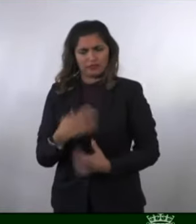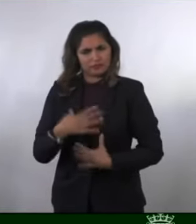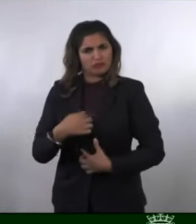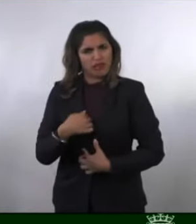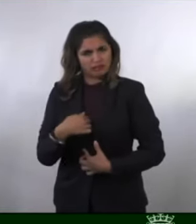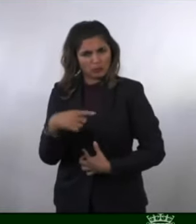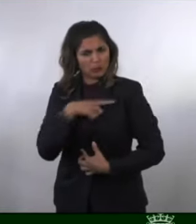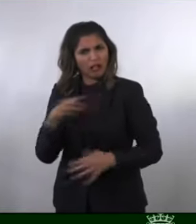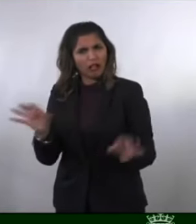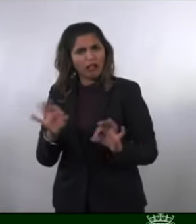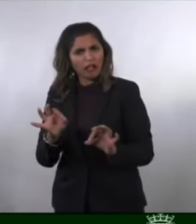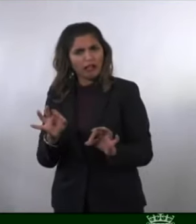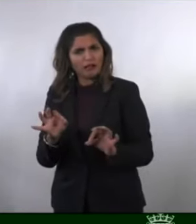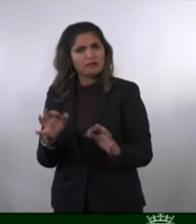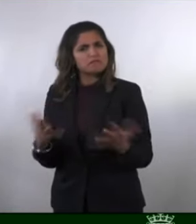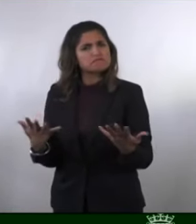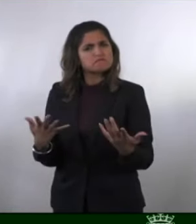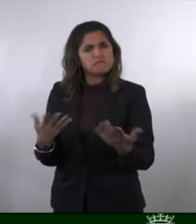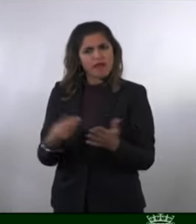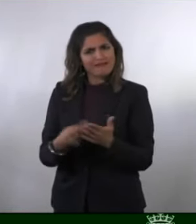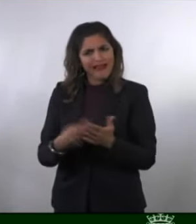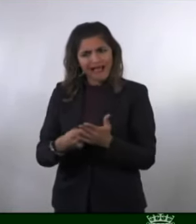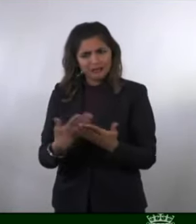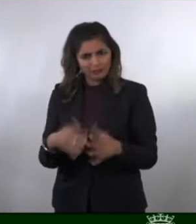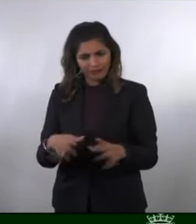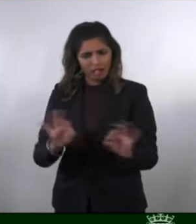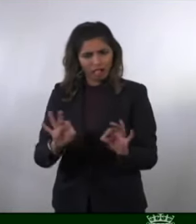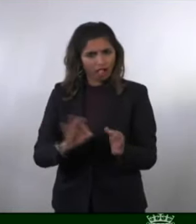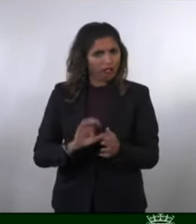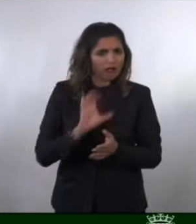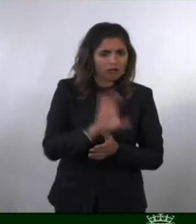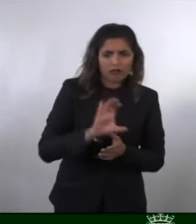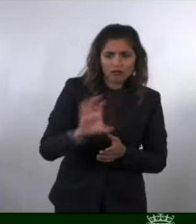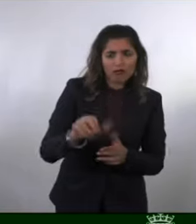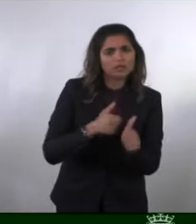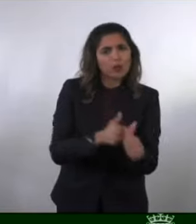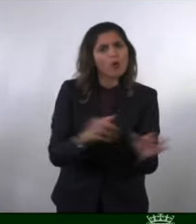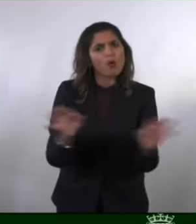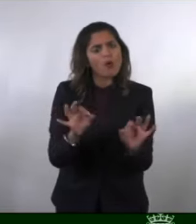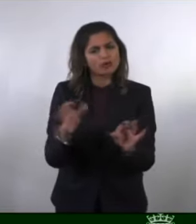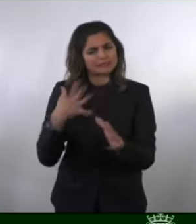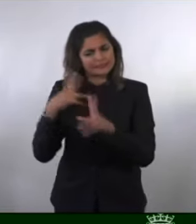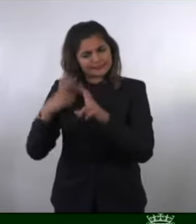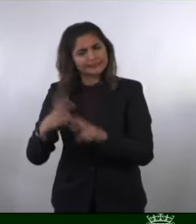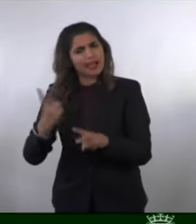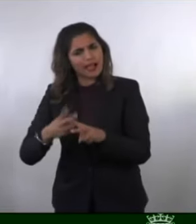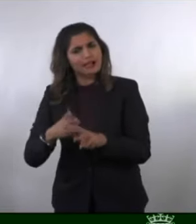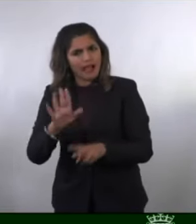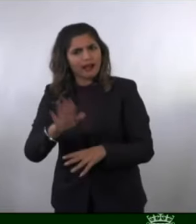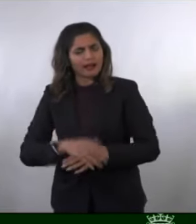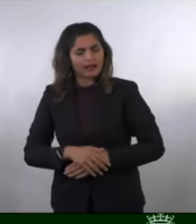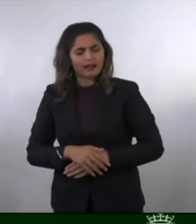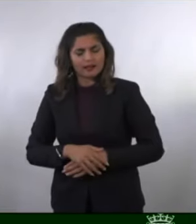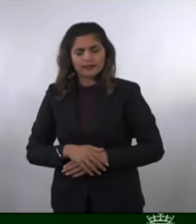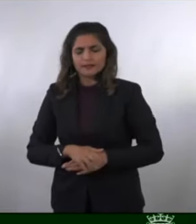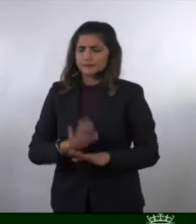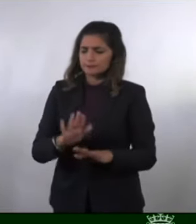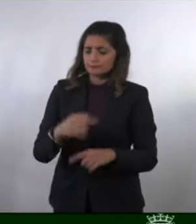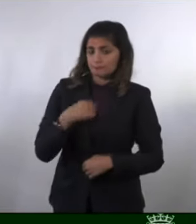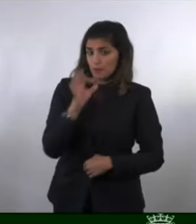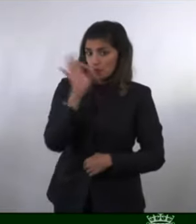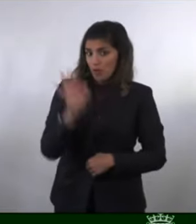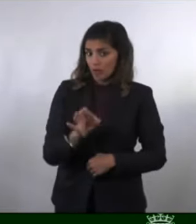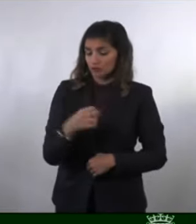whatsoever, be financially excluded, and should look again at that. But my question, Mr. Speaker, is this, is that following a Freedom of Information request through my